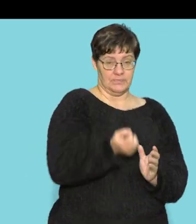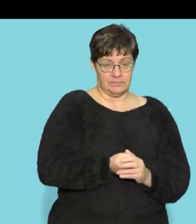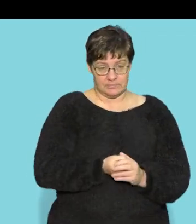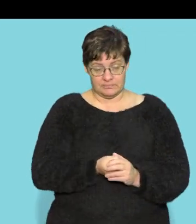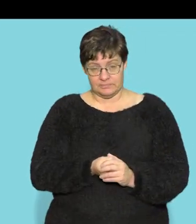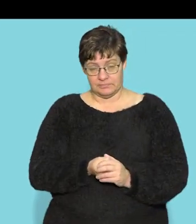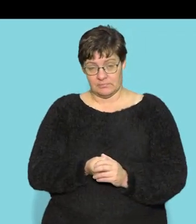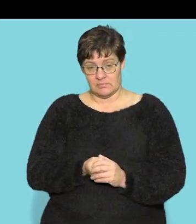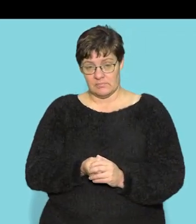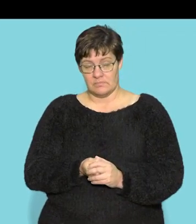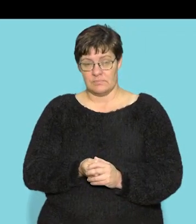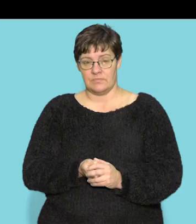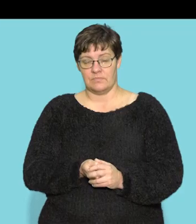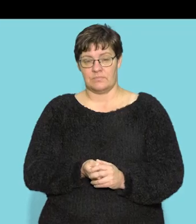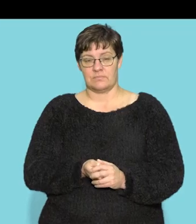increase.